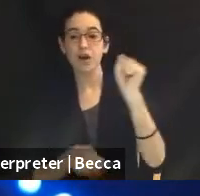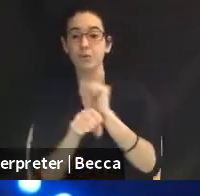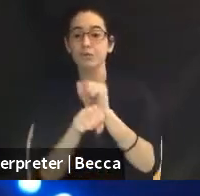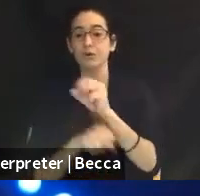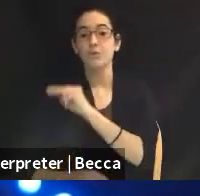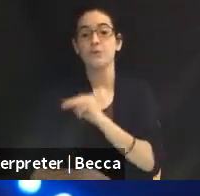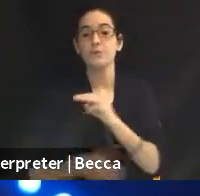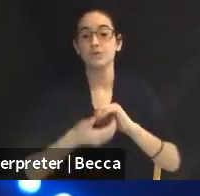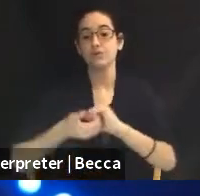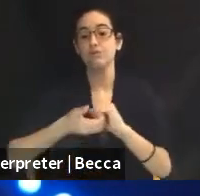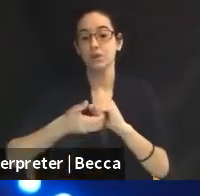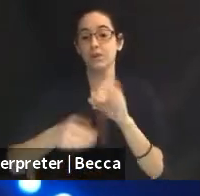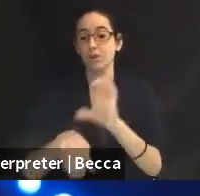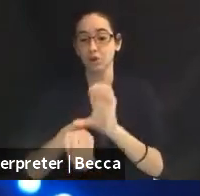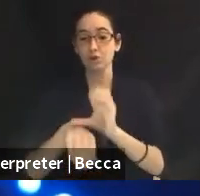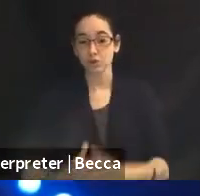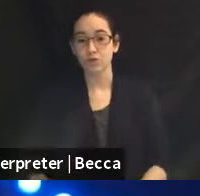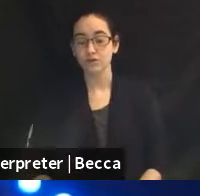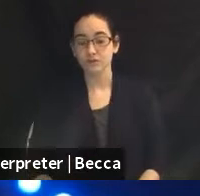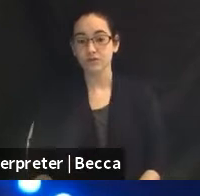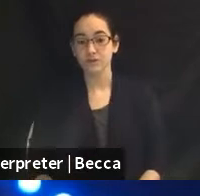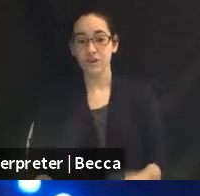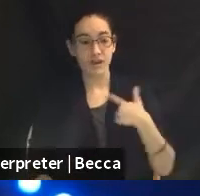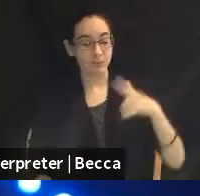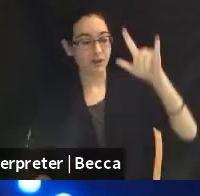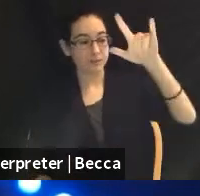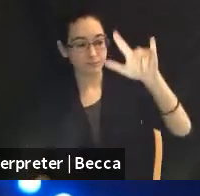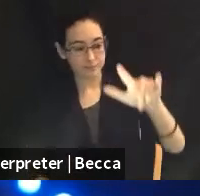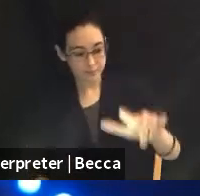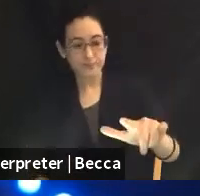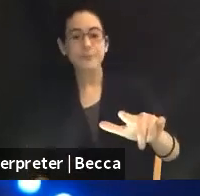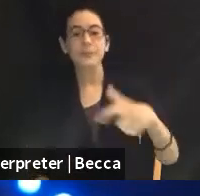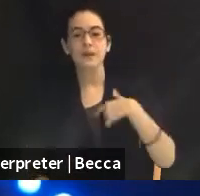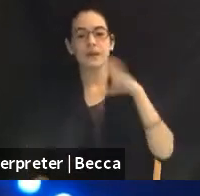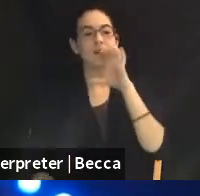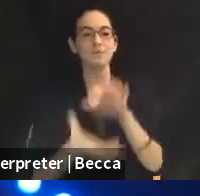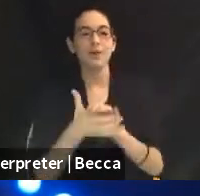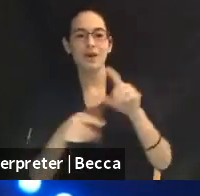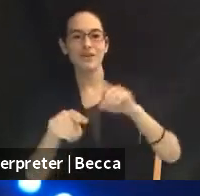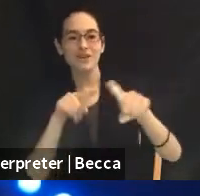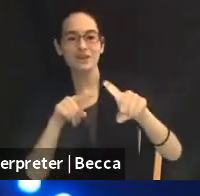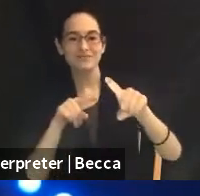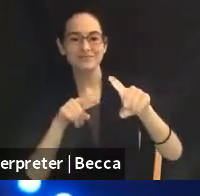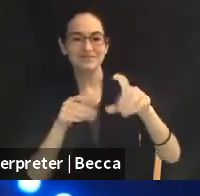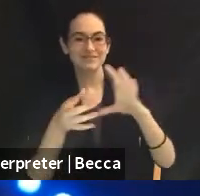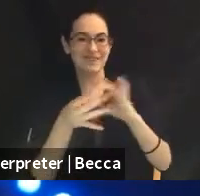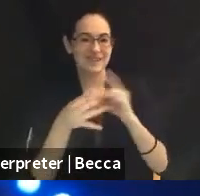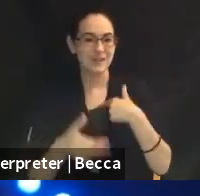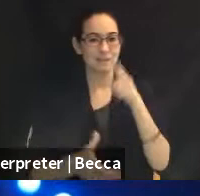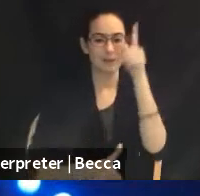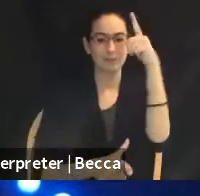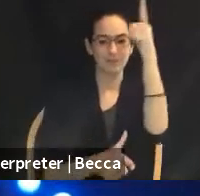church. And as soon as I landed, my wife called me that my brother passed away on Tuesday.